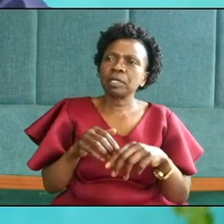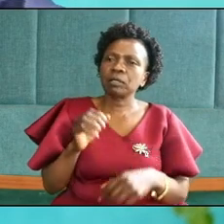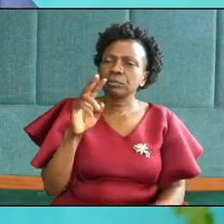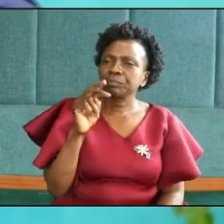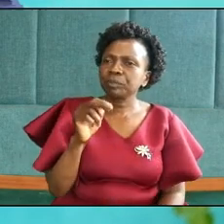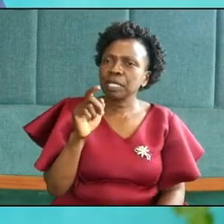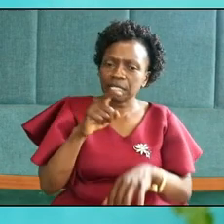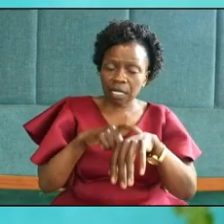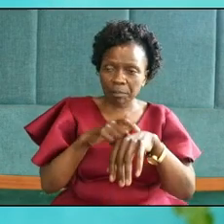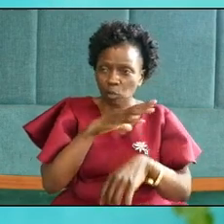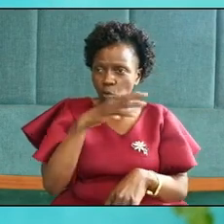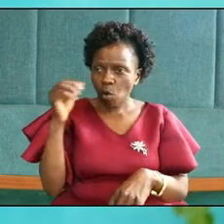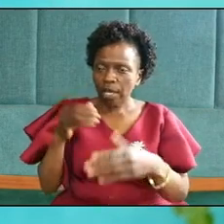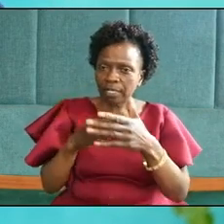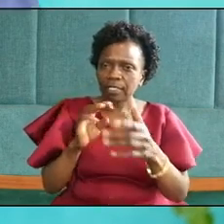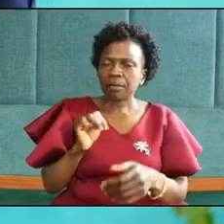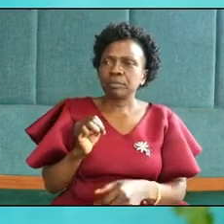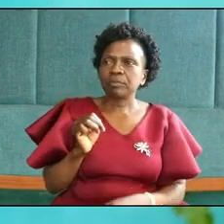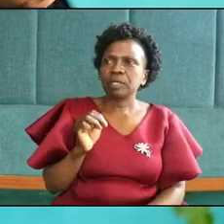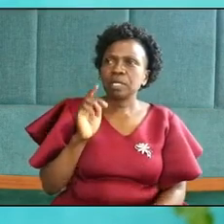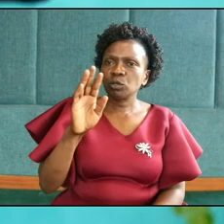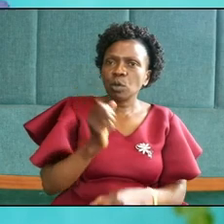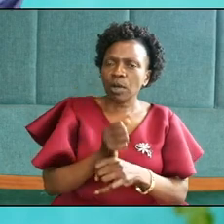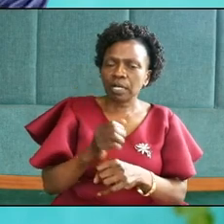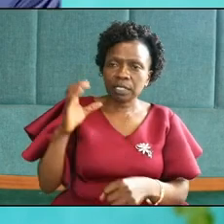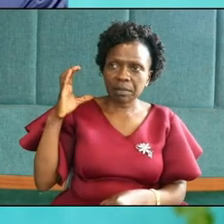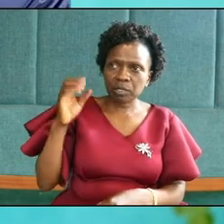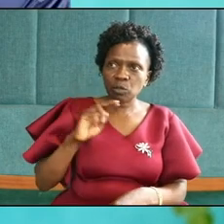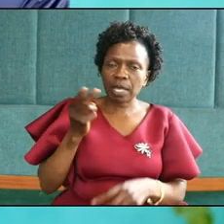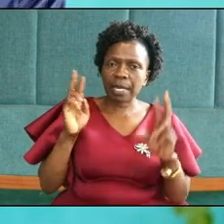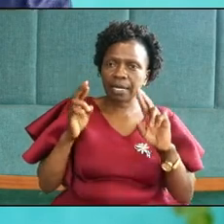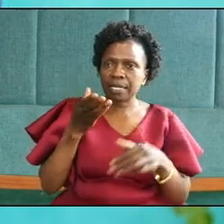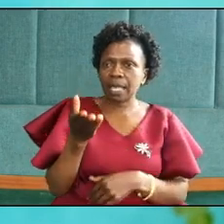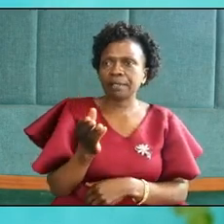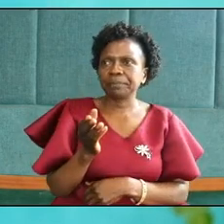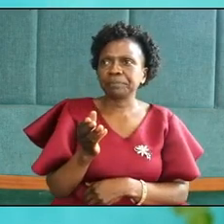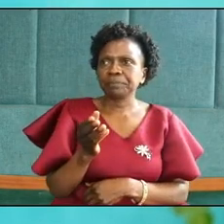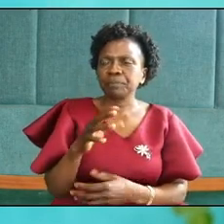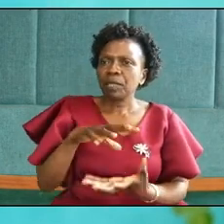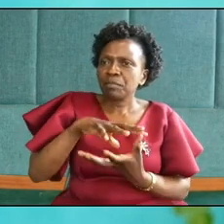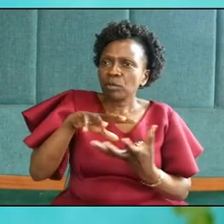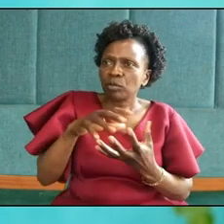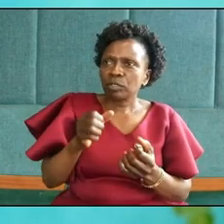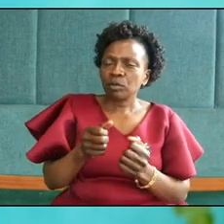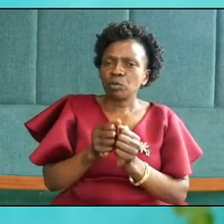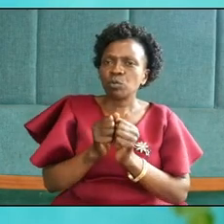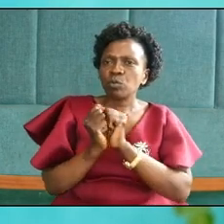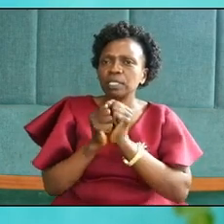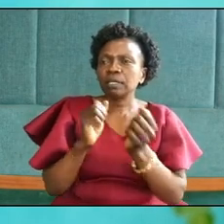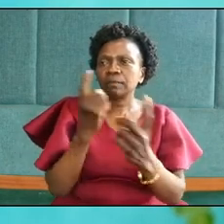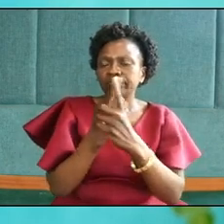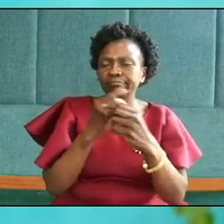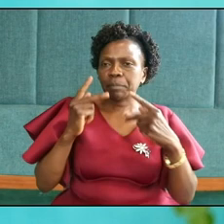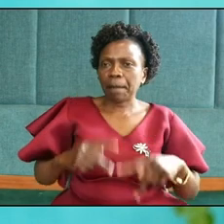my mission. God's mission is my mission. Chaplaincy, we are already there. mingling with different people.